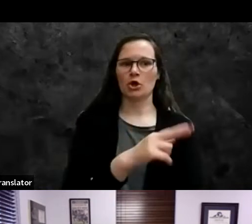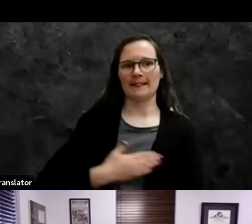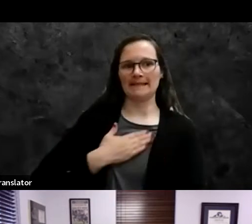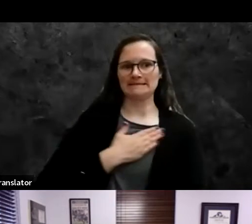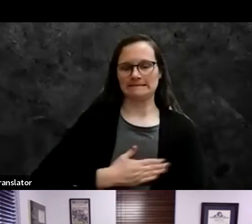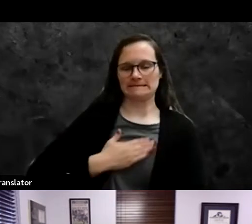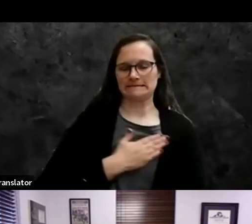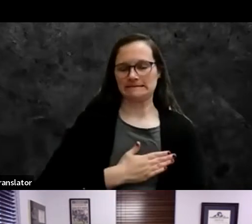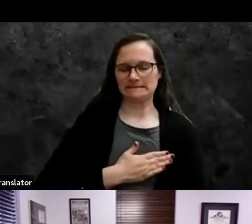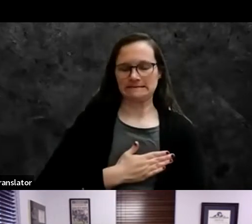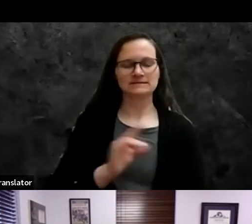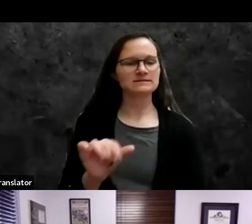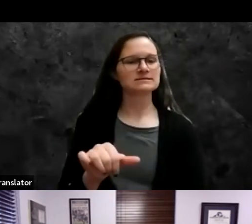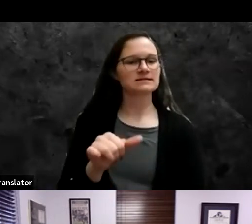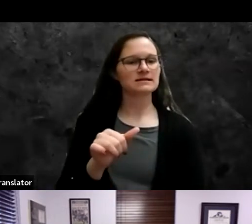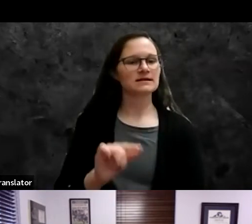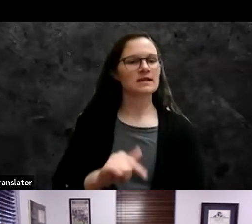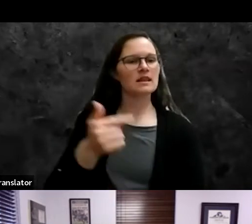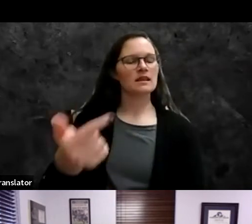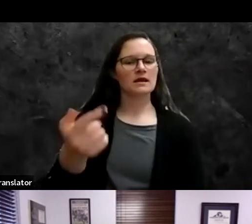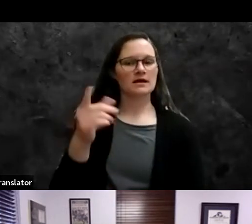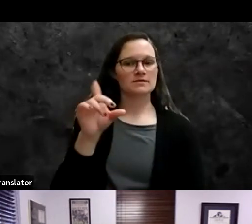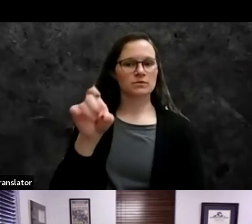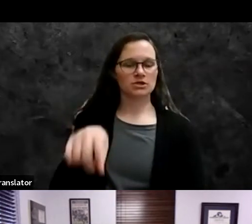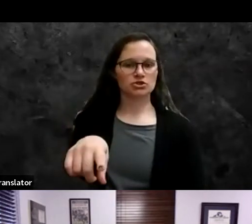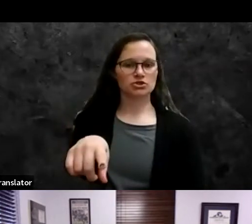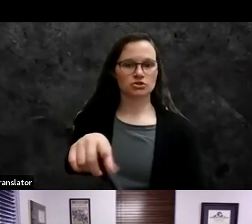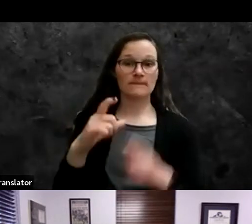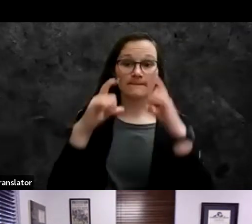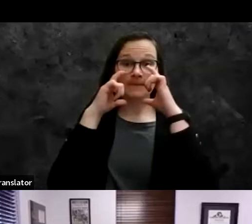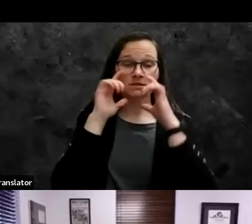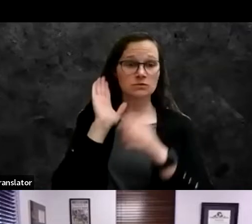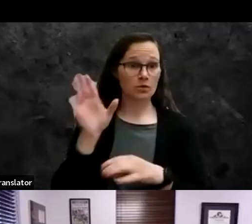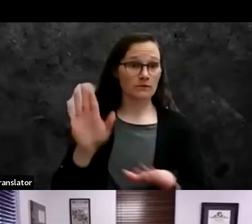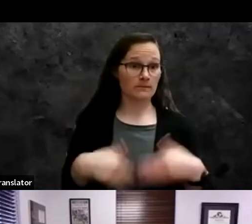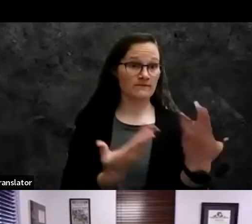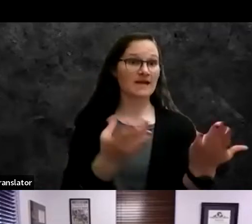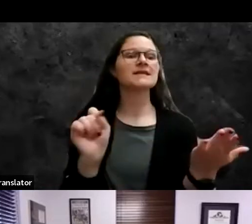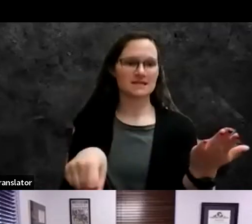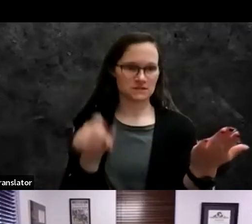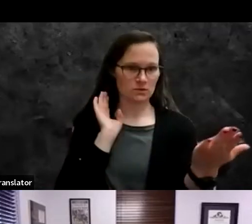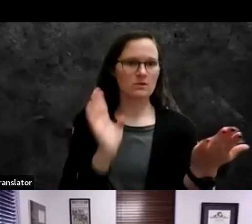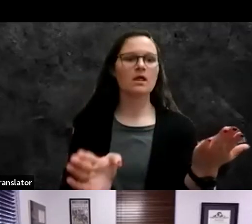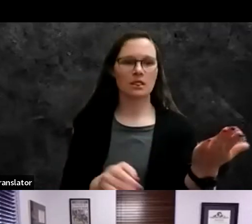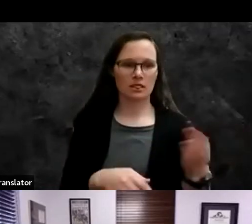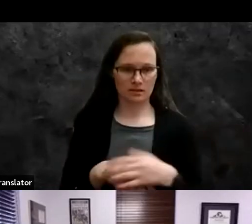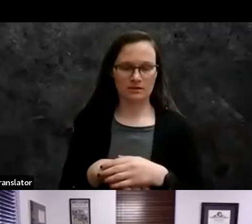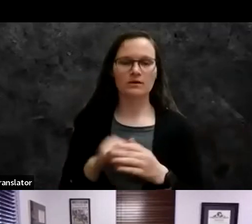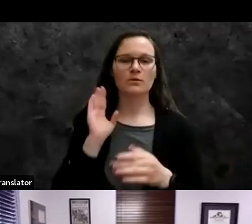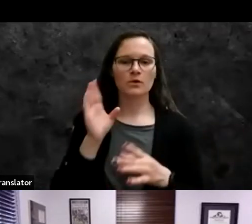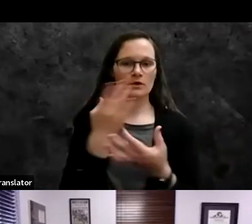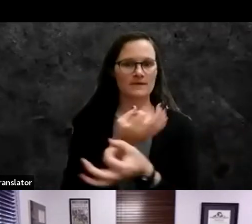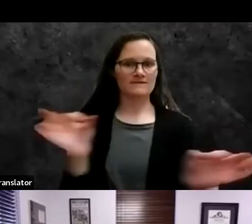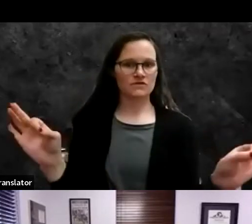Thank you. Next question again is about masking and if we're going to be providing them. And as I said before, yes, we are. They're going to be free in the